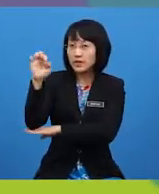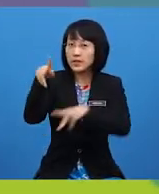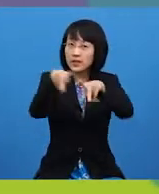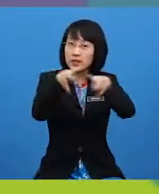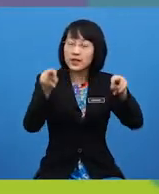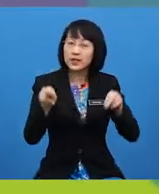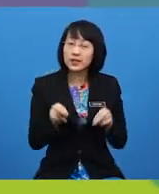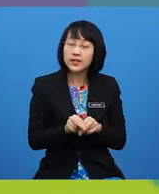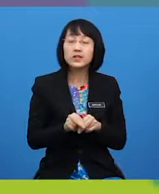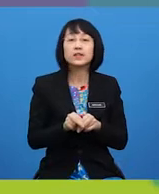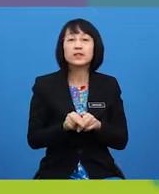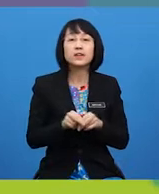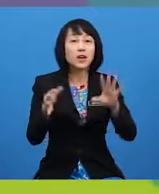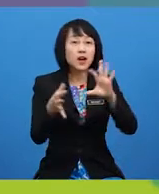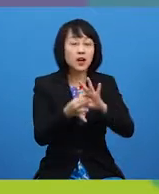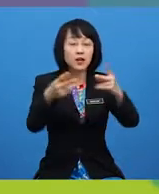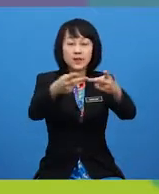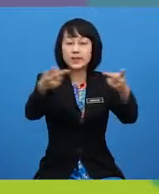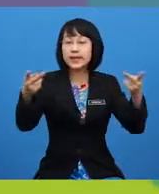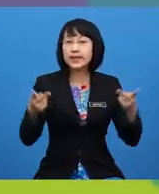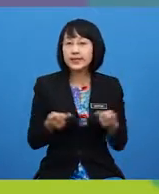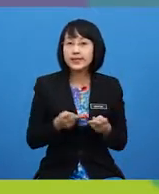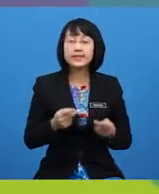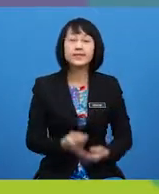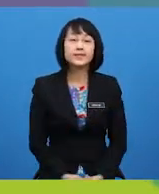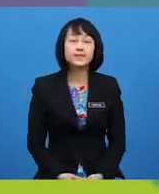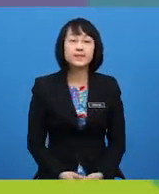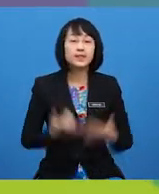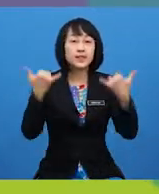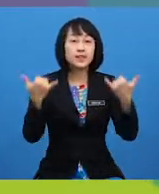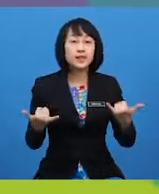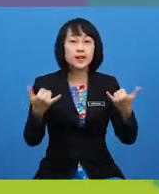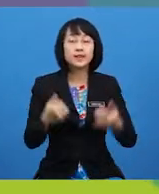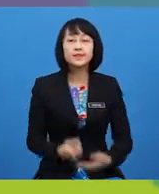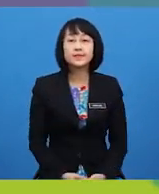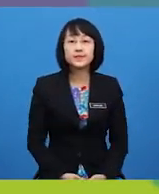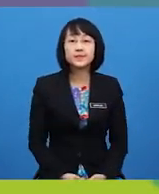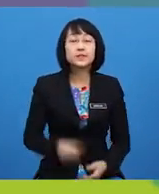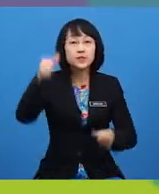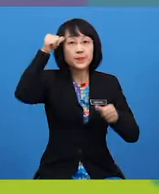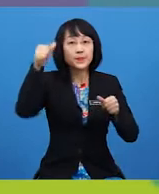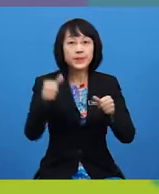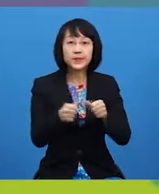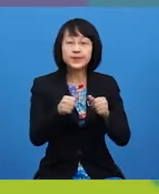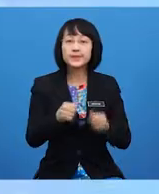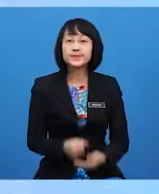of place. Now, let's remember, what is a